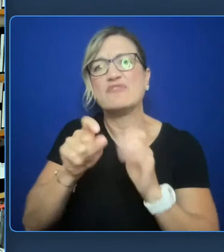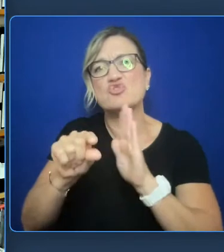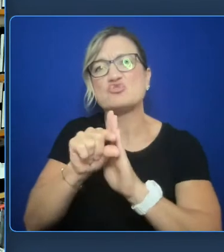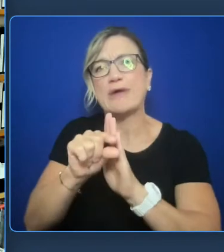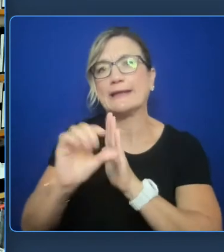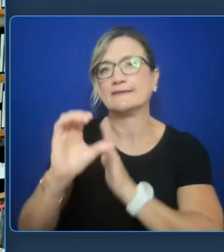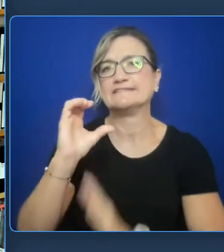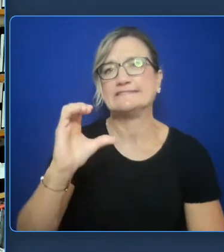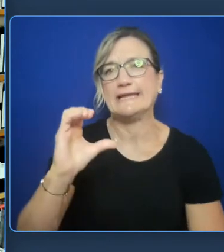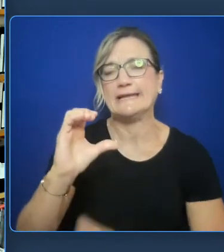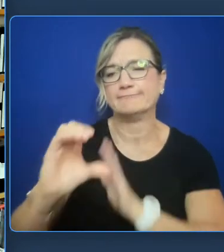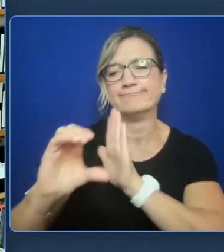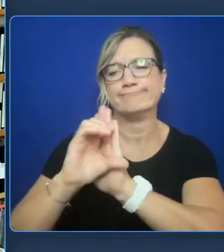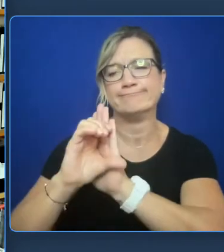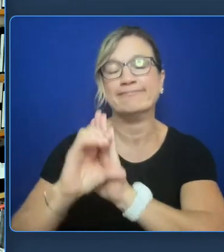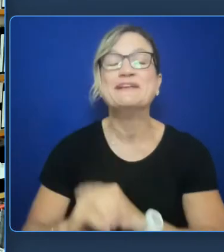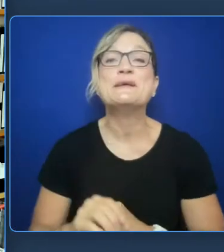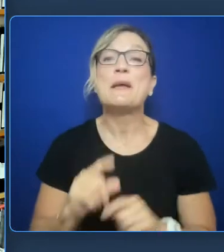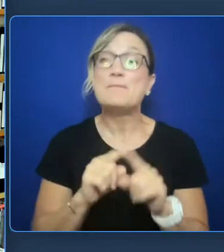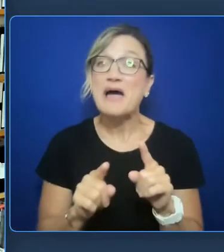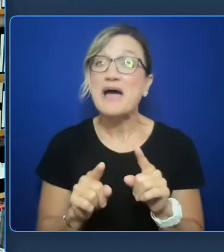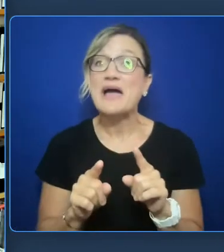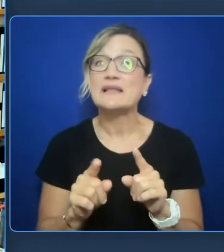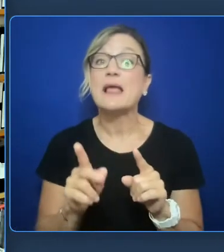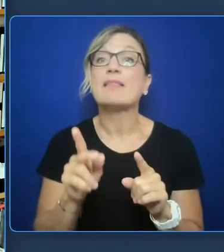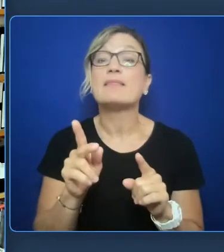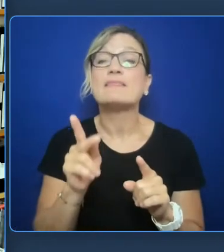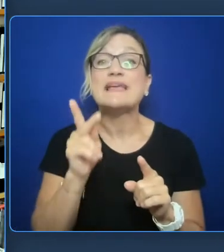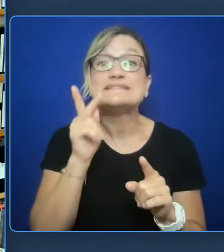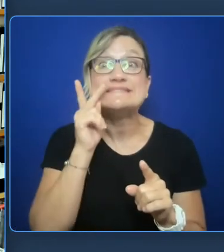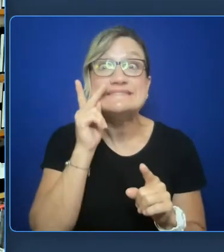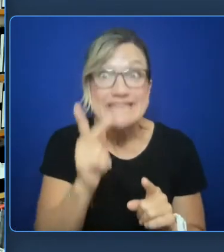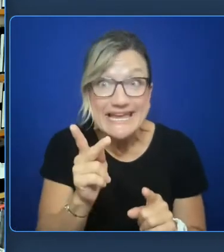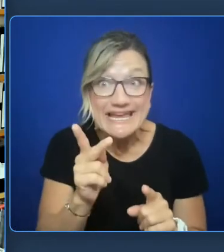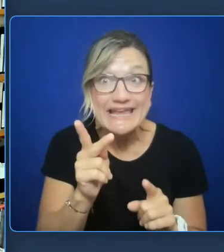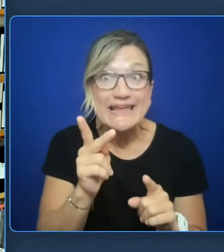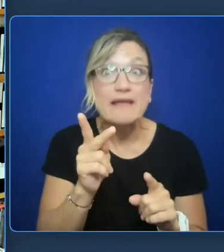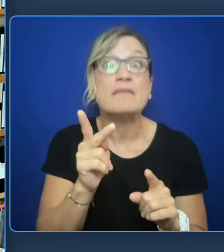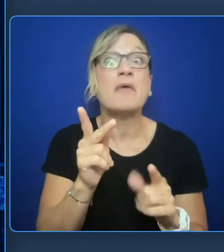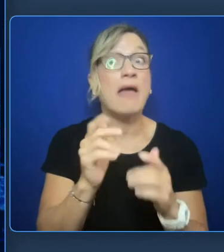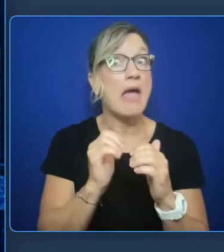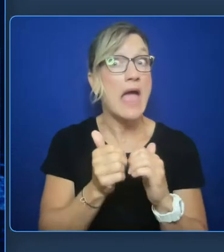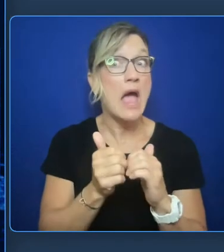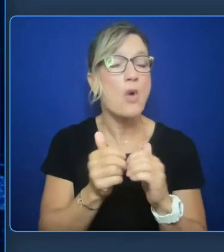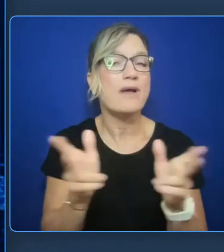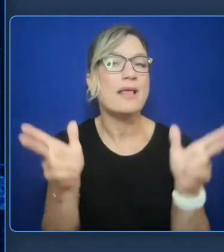make a difference. Let's try to see by listening.